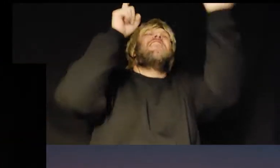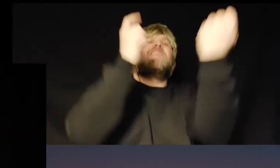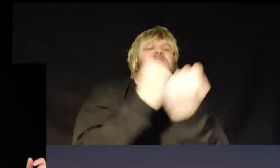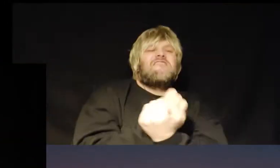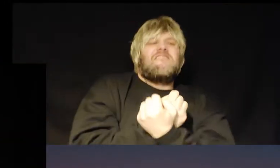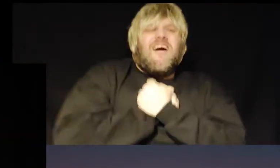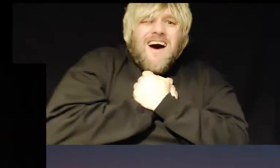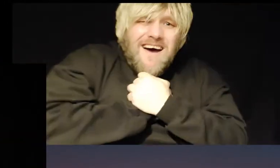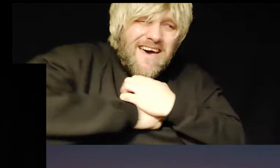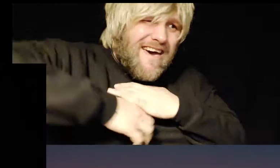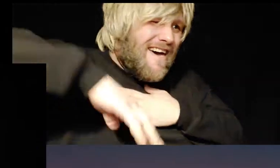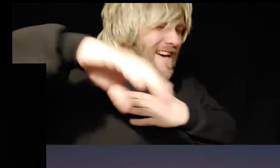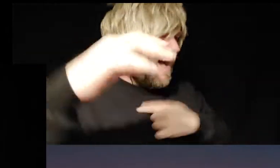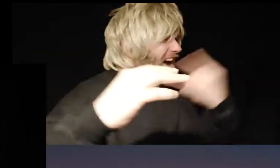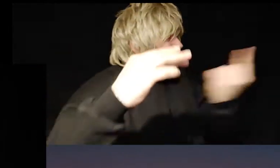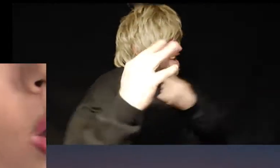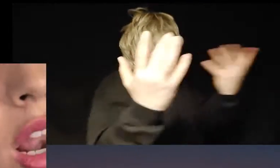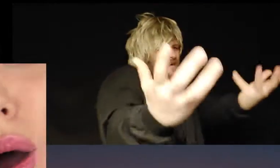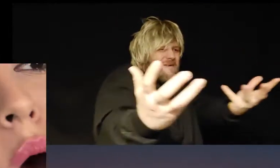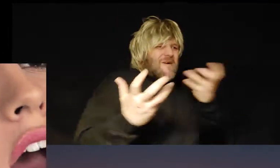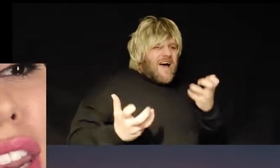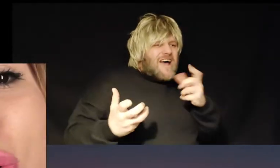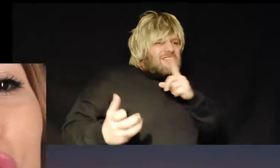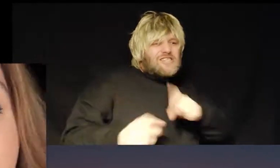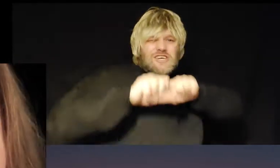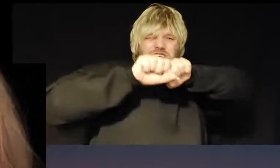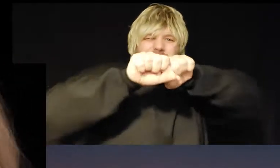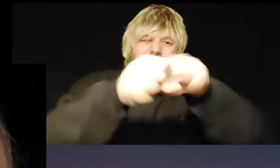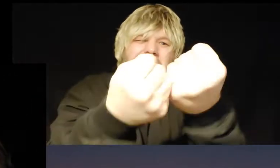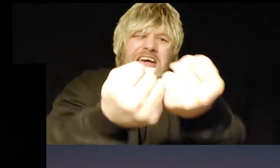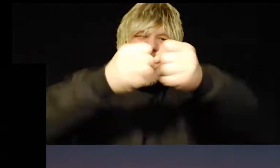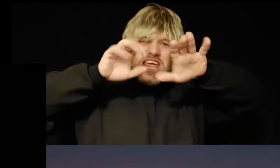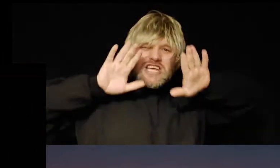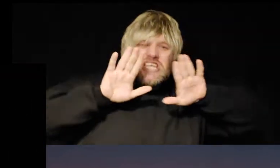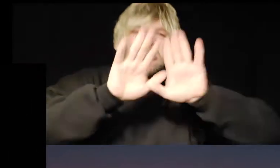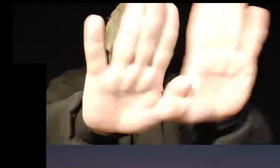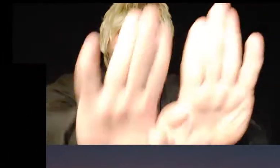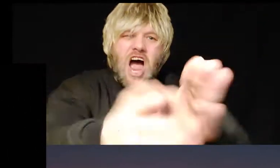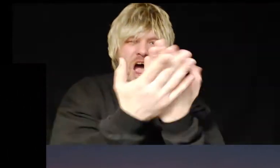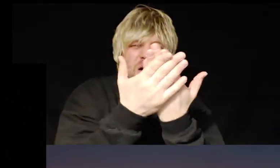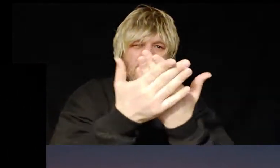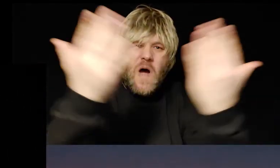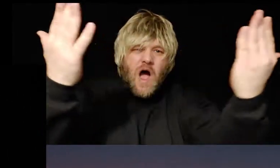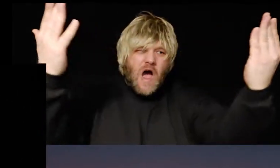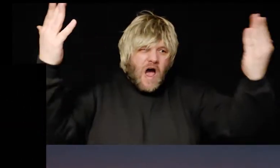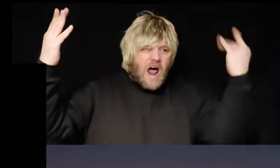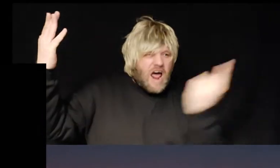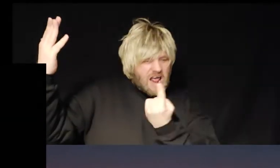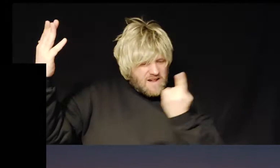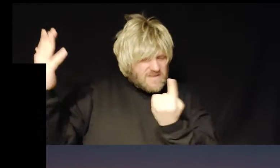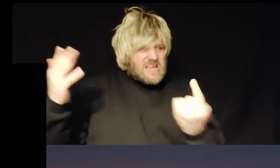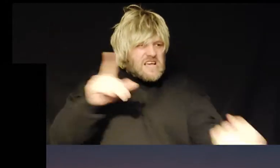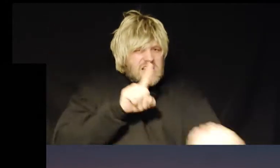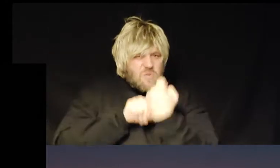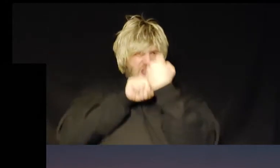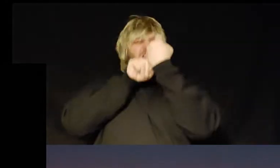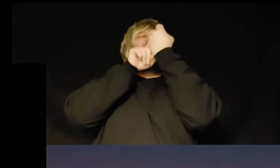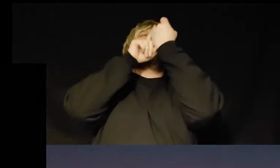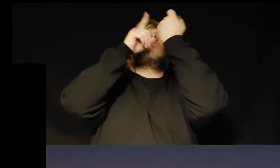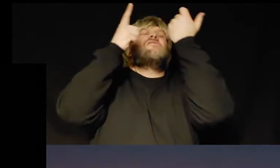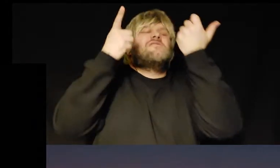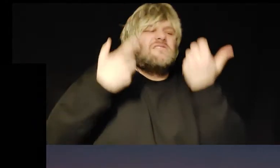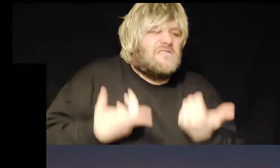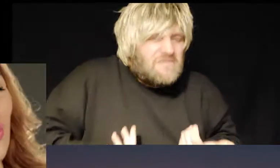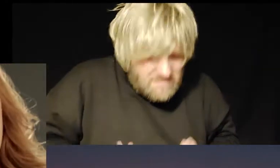hard in love All I wanted was to break your walls, all you ever did